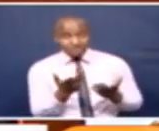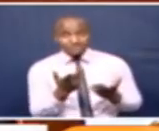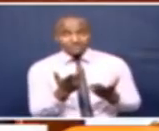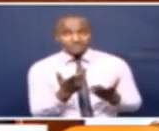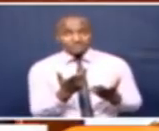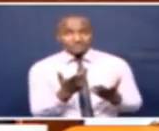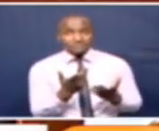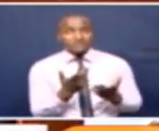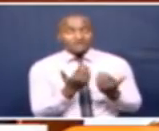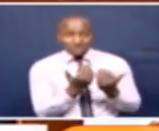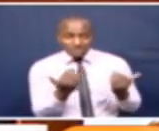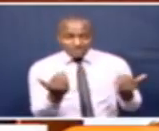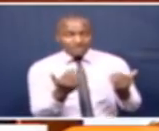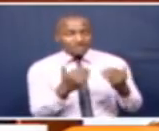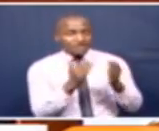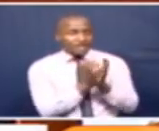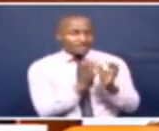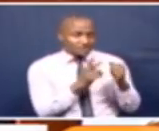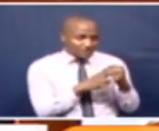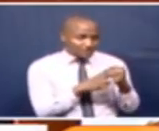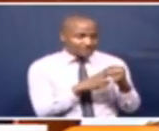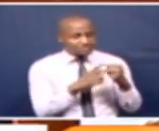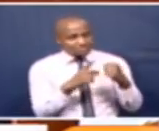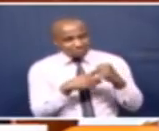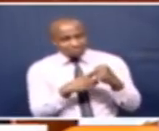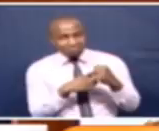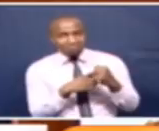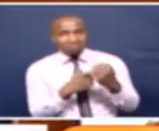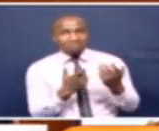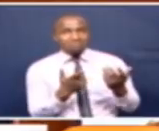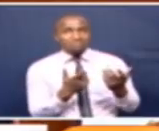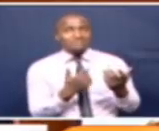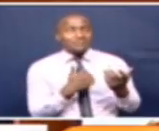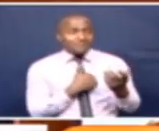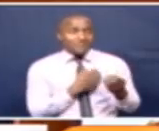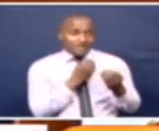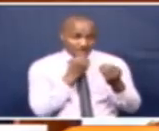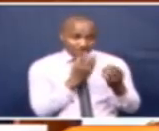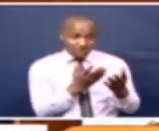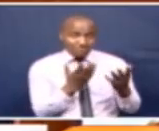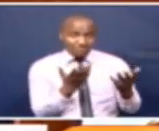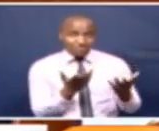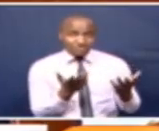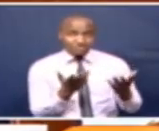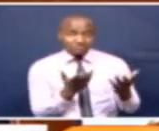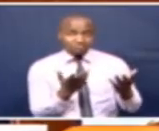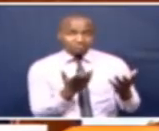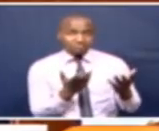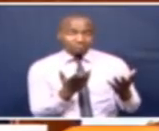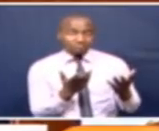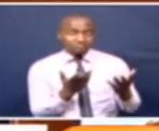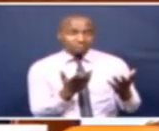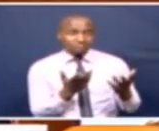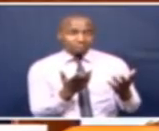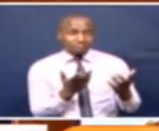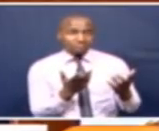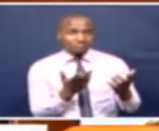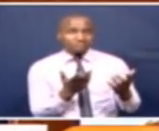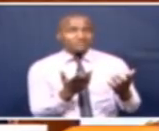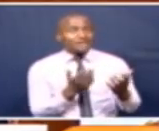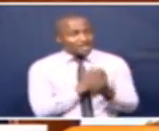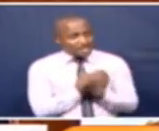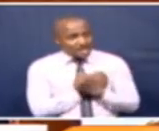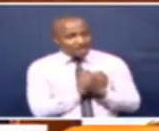have maybe children in class 7, class 6. I just want to urge these parents to love